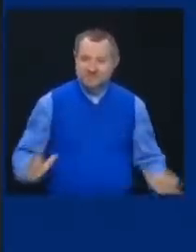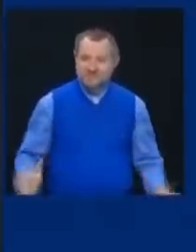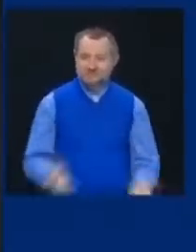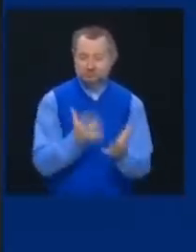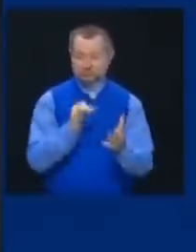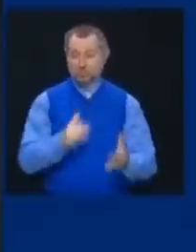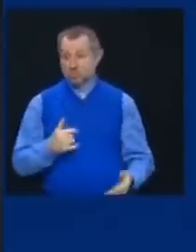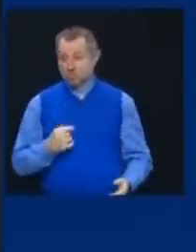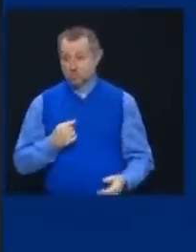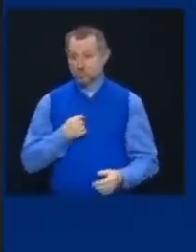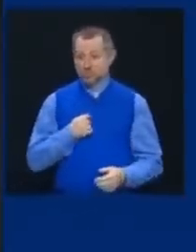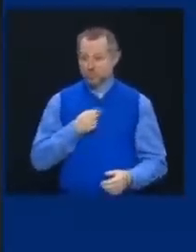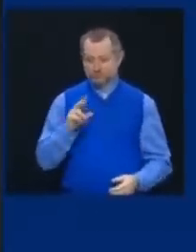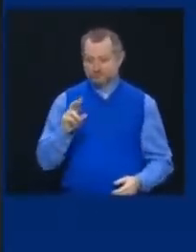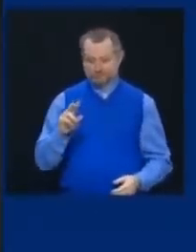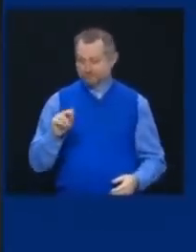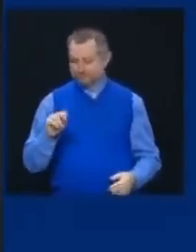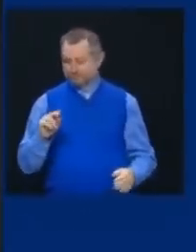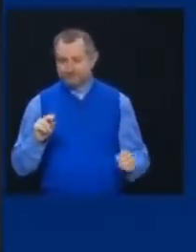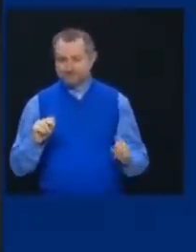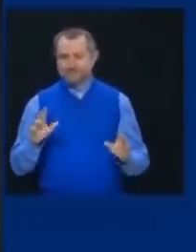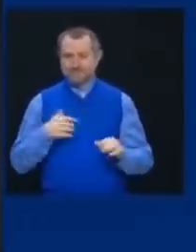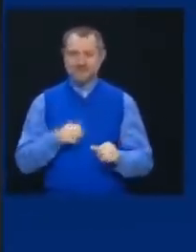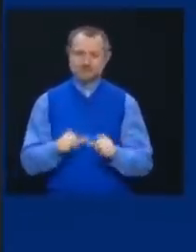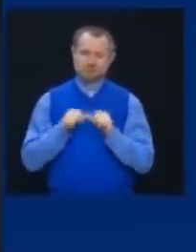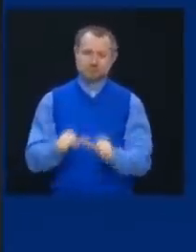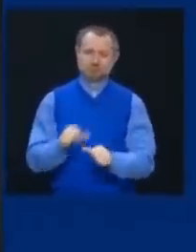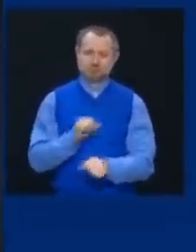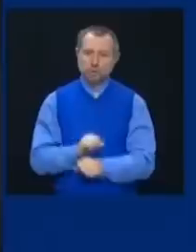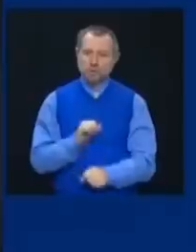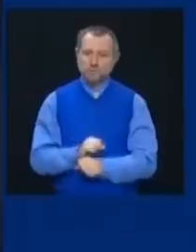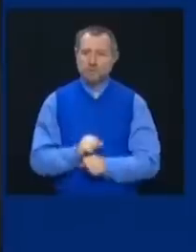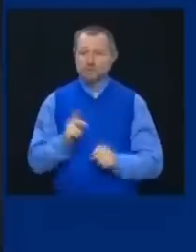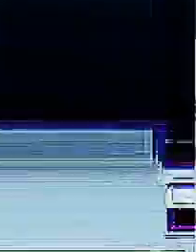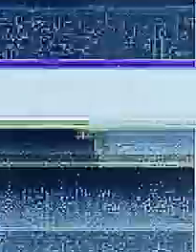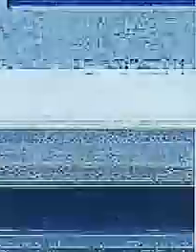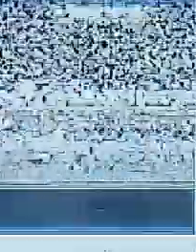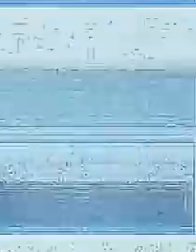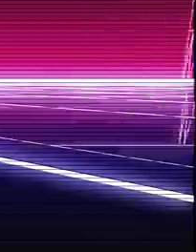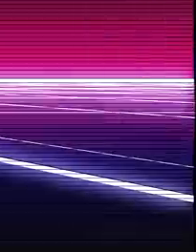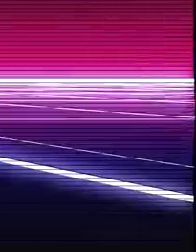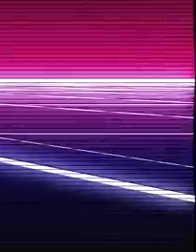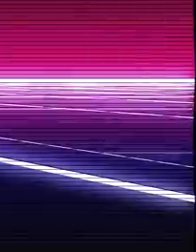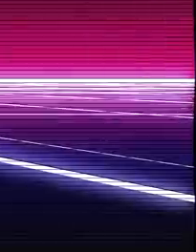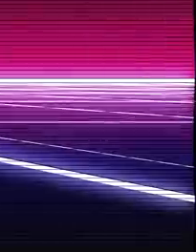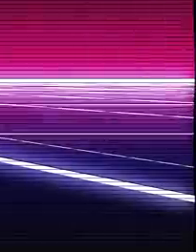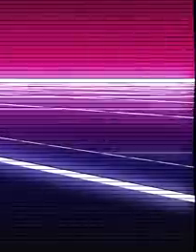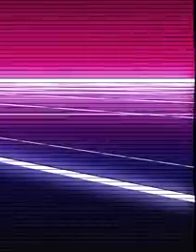So, I'm going to do the job the people of the state elected me to do.